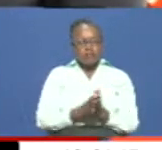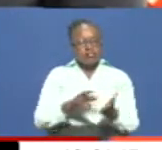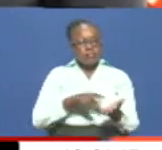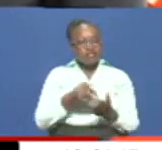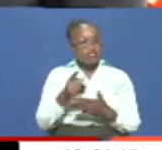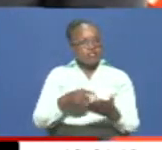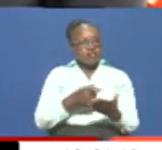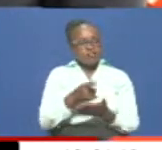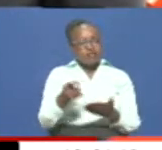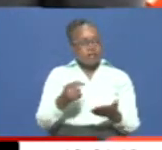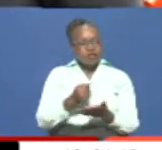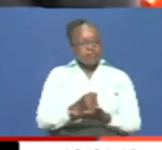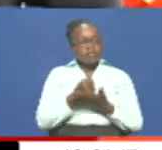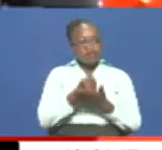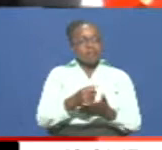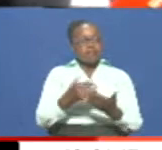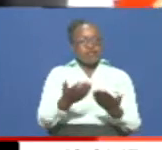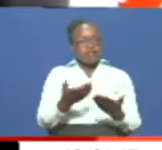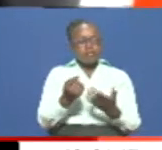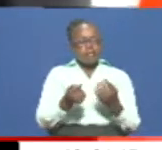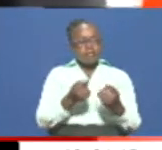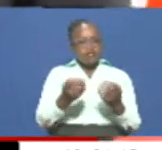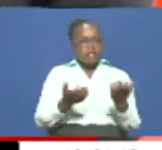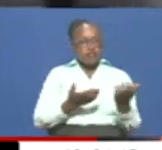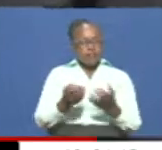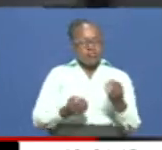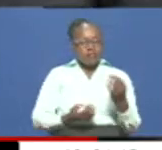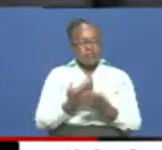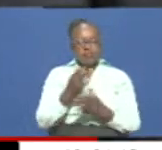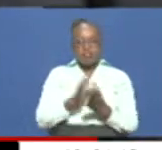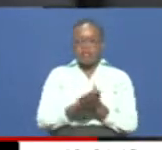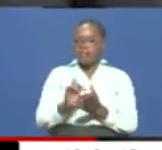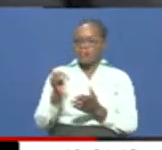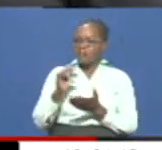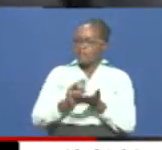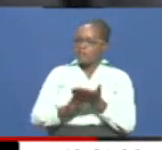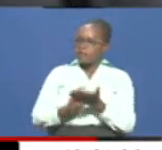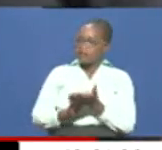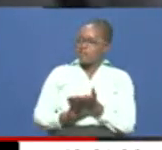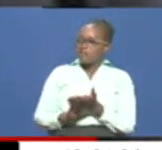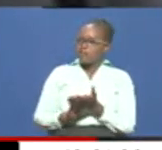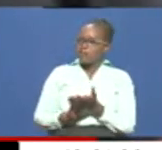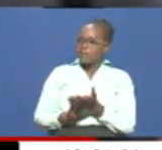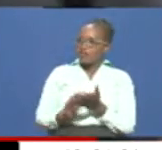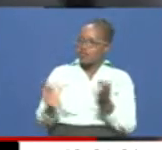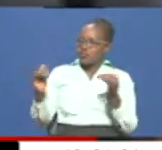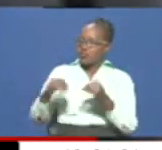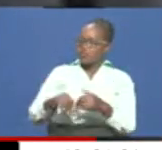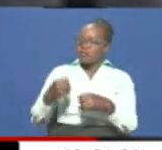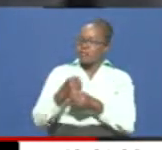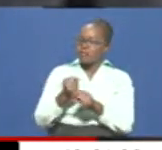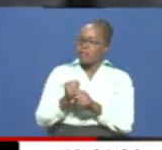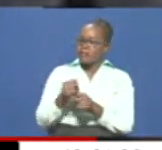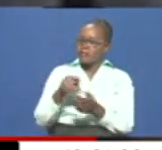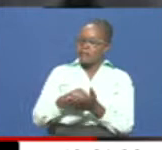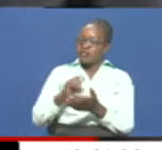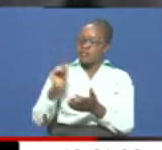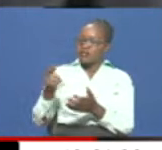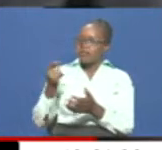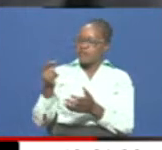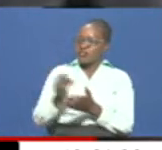it help small businesses grow? I think I first must commend the conveners of Make It Kenya. It was a very brave and